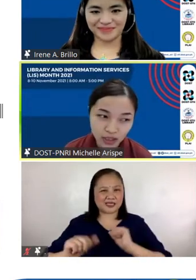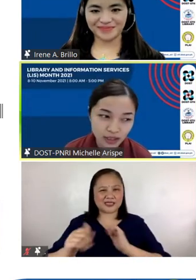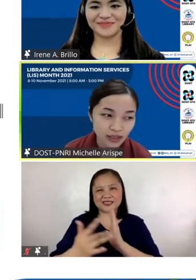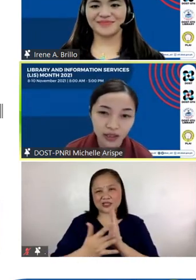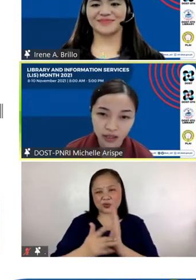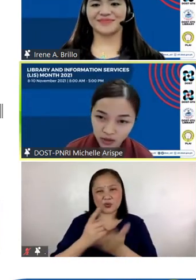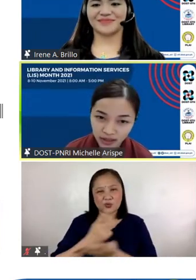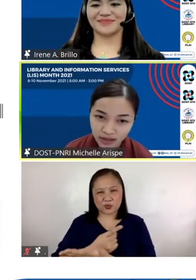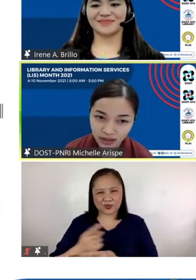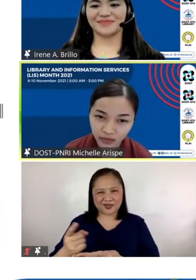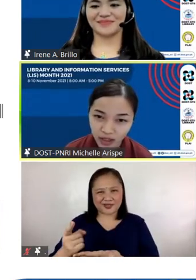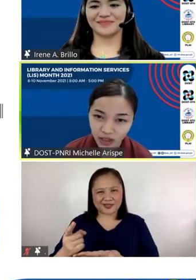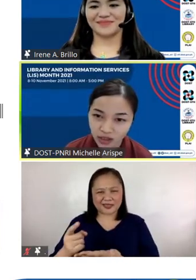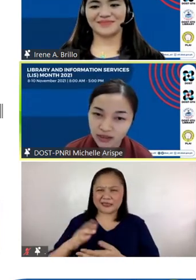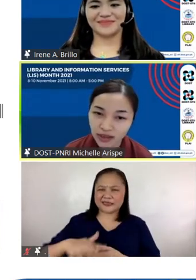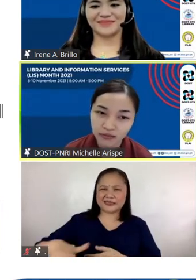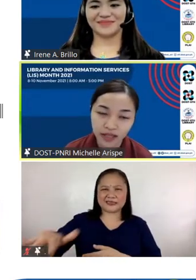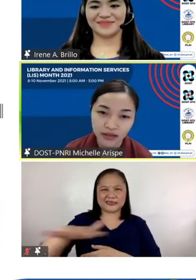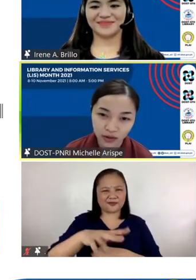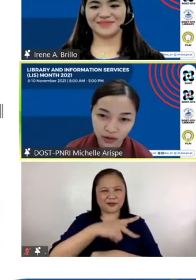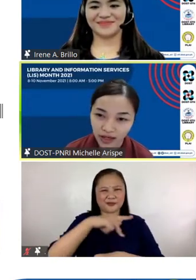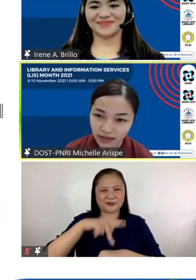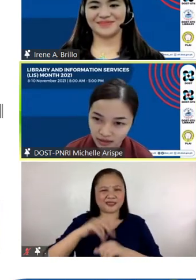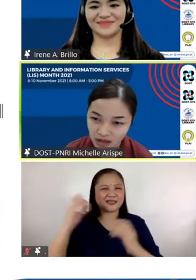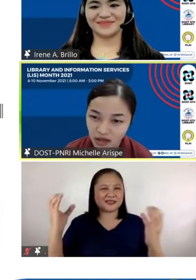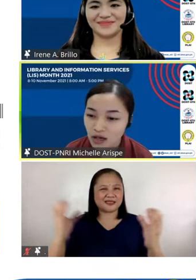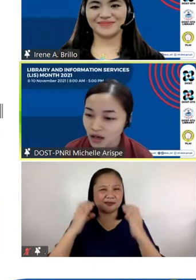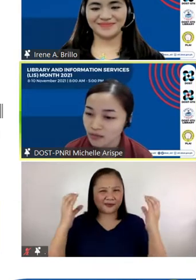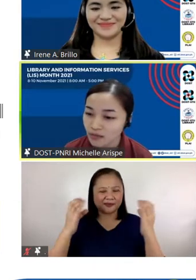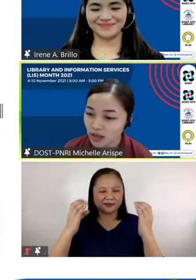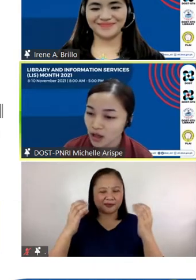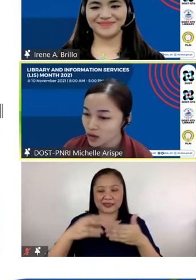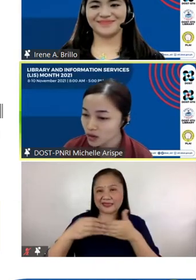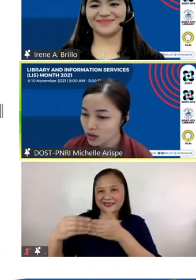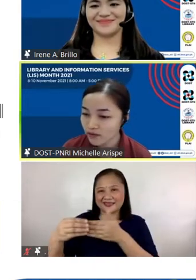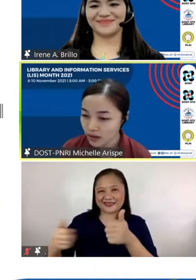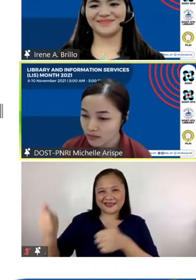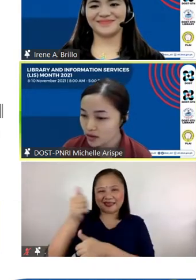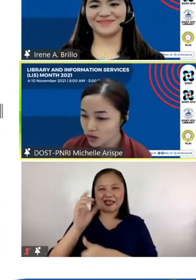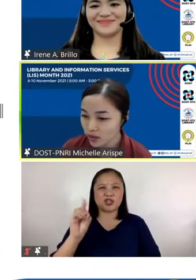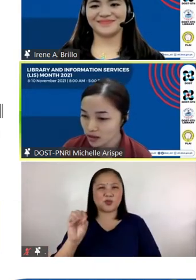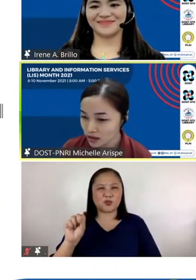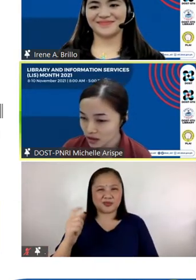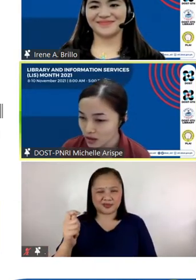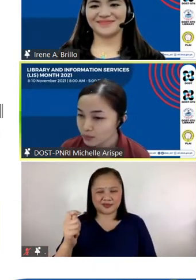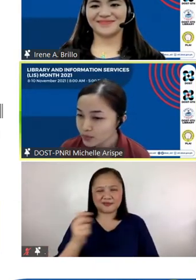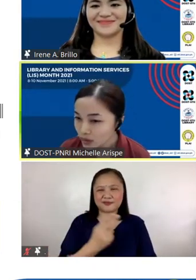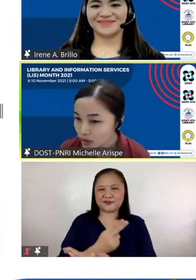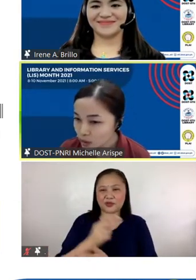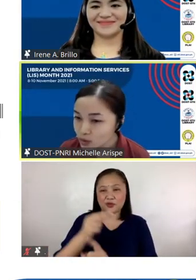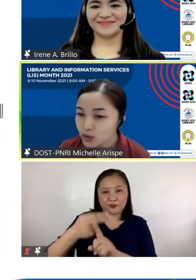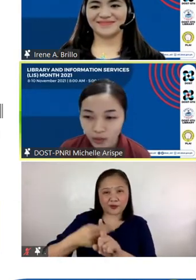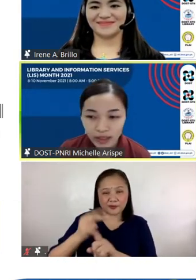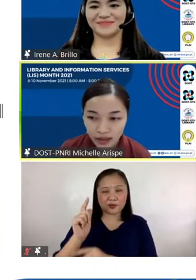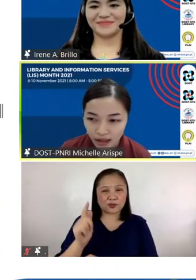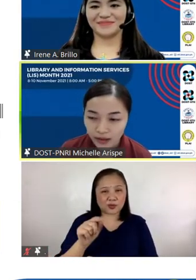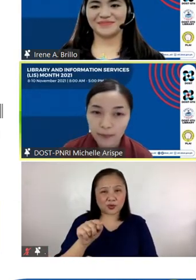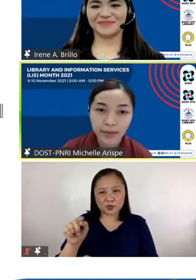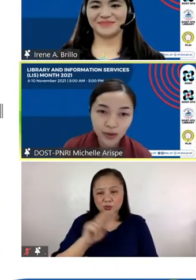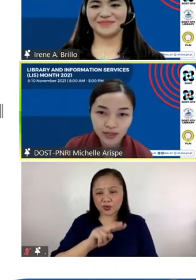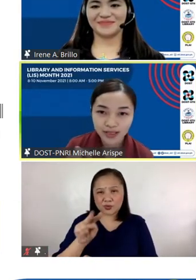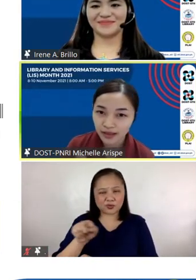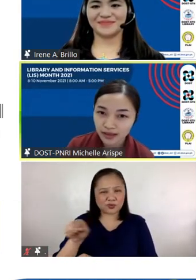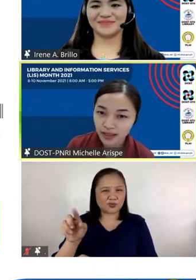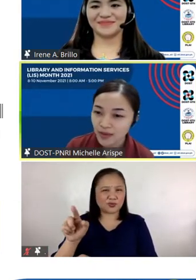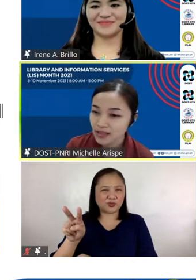Week, which is a nationwide celebration led by DOST, coming up on November 22 to